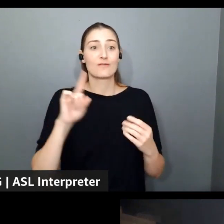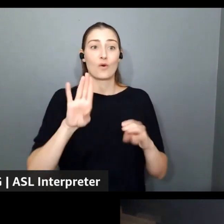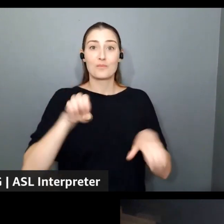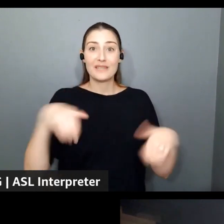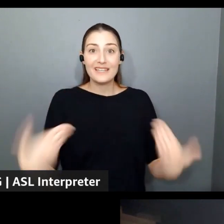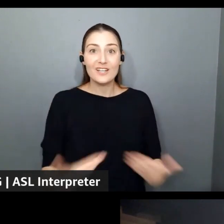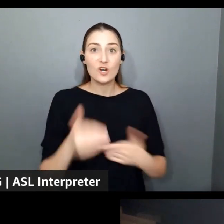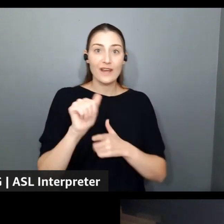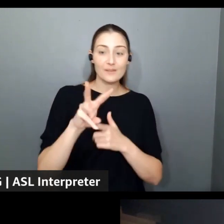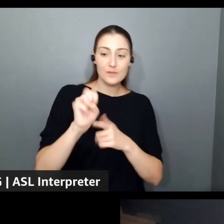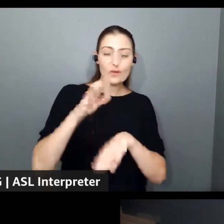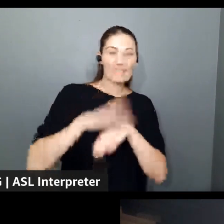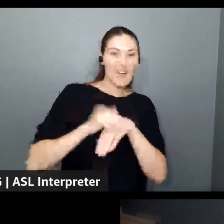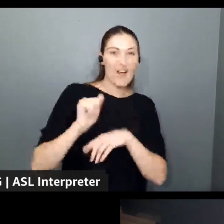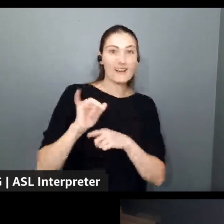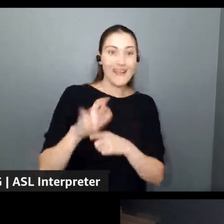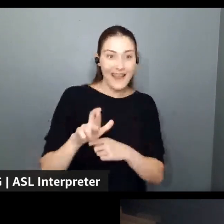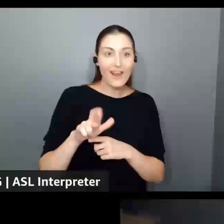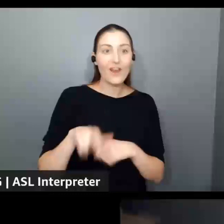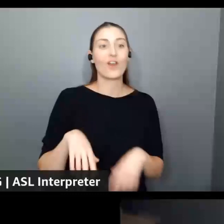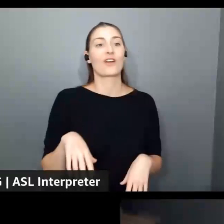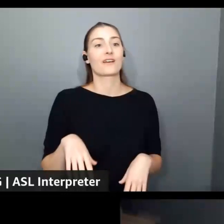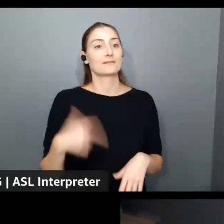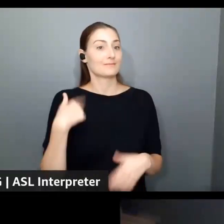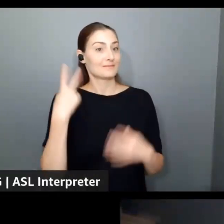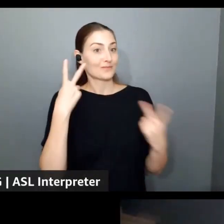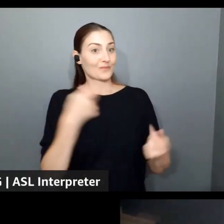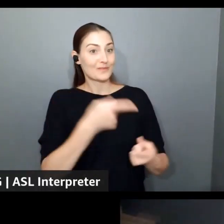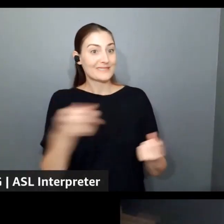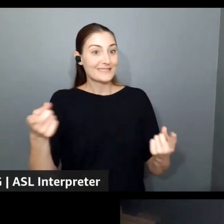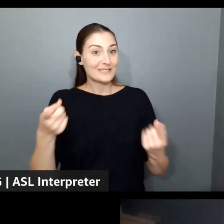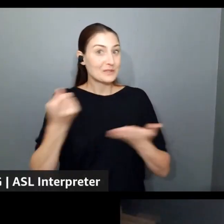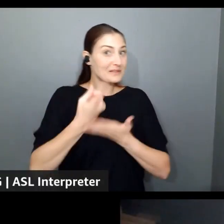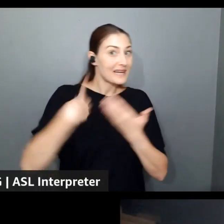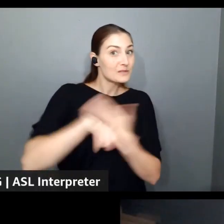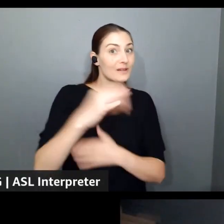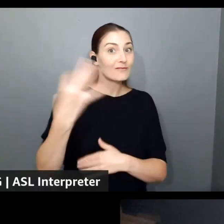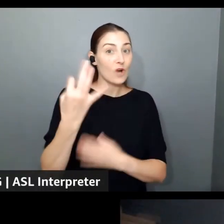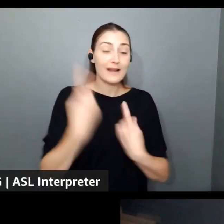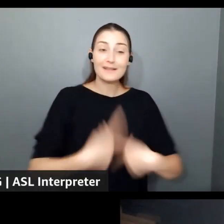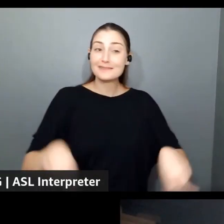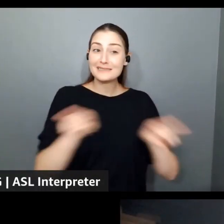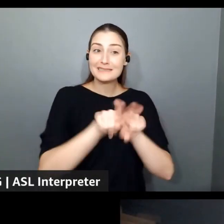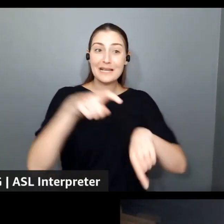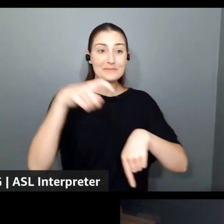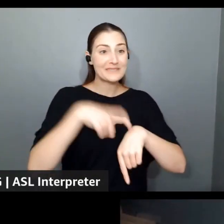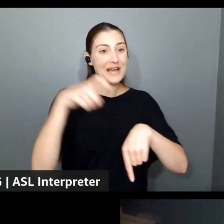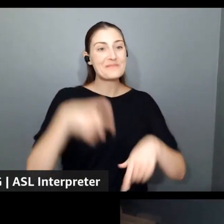AWS On Air, and we will see you all next Friday at the same time.